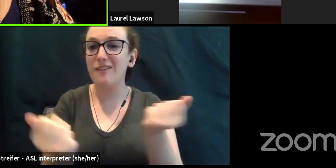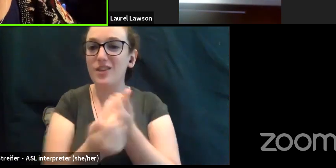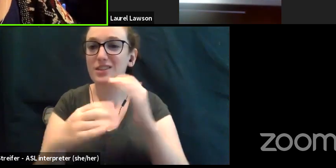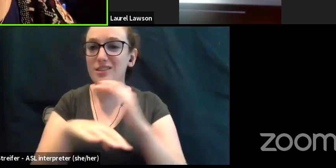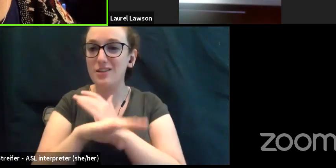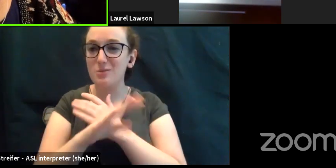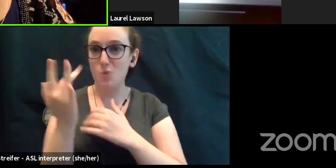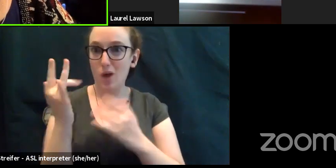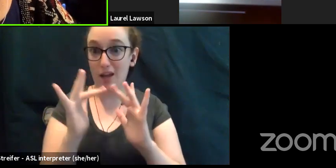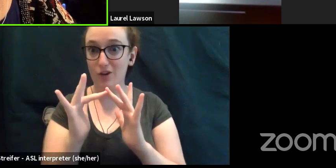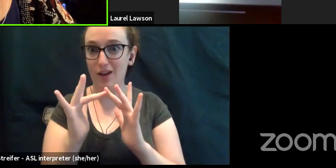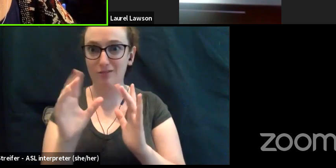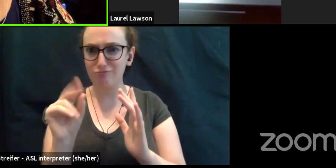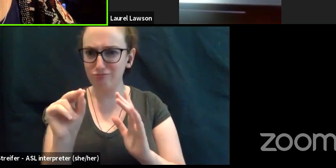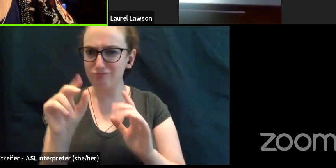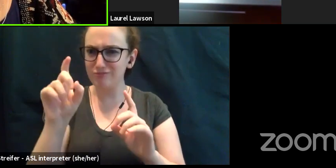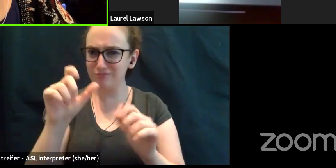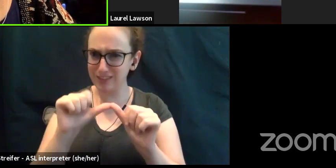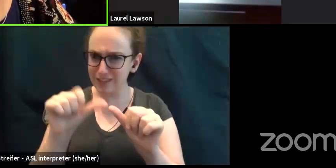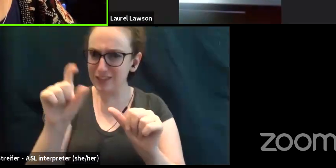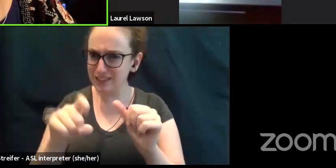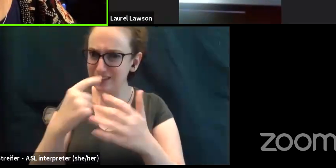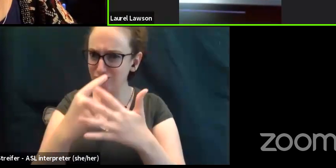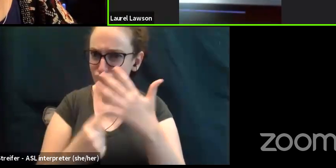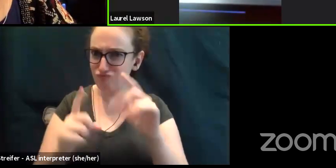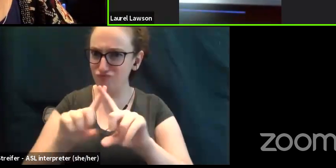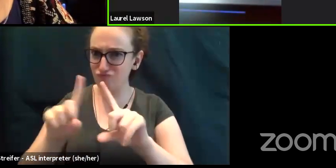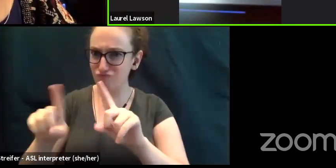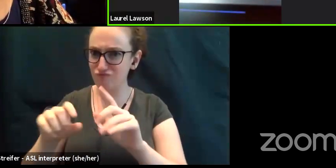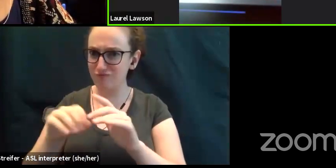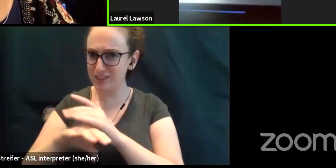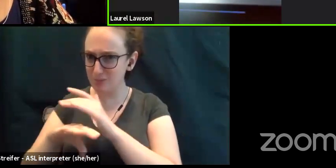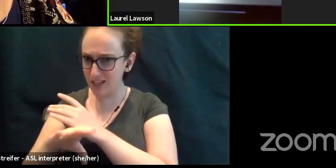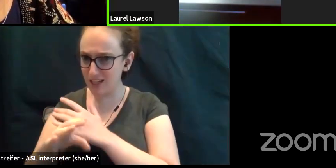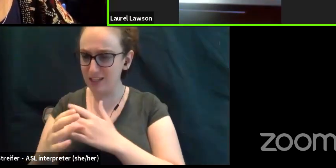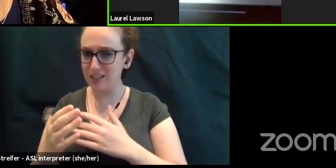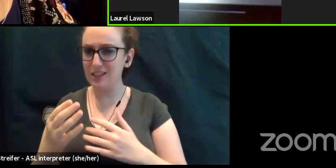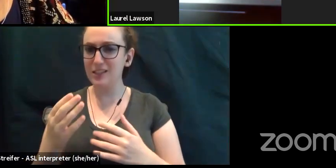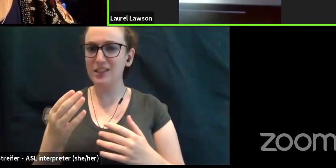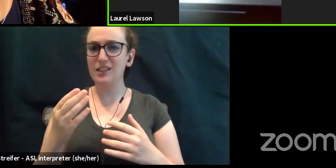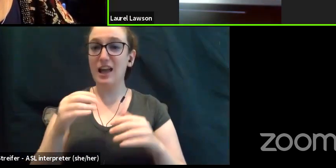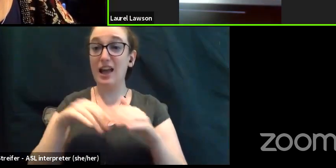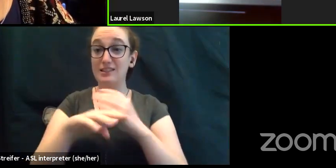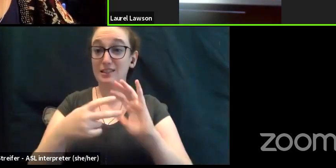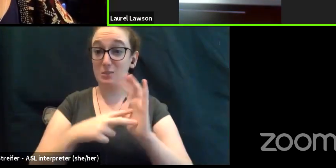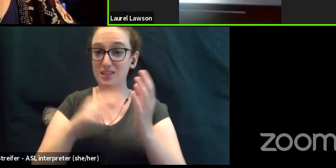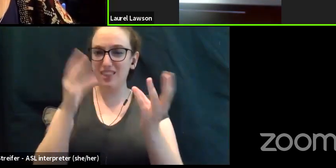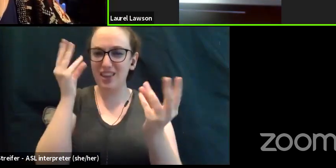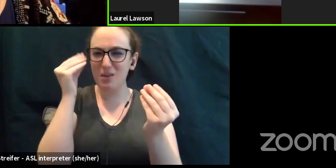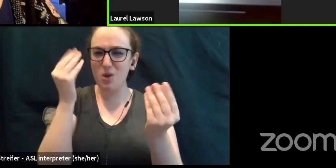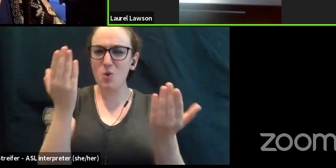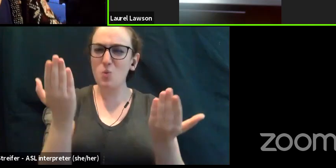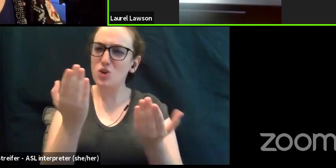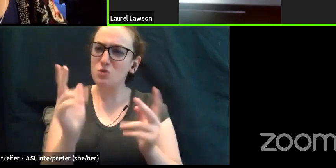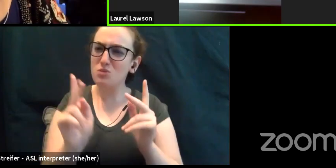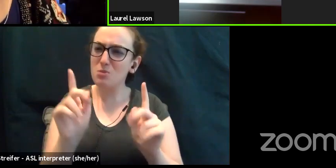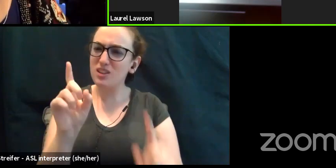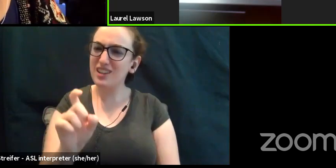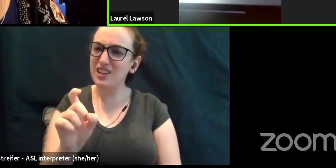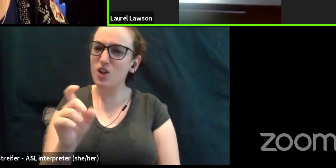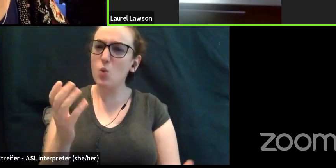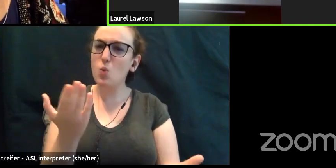Right. Access is about just thinking, what do people need? What do my artists need? What